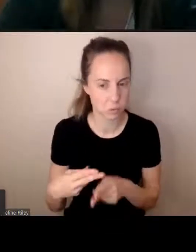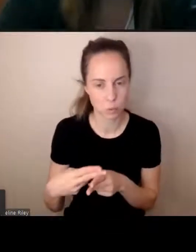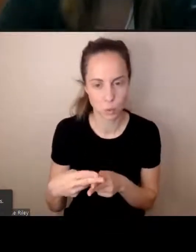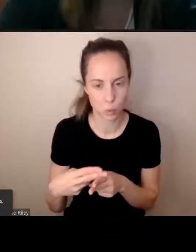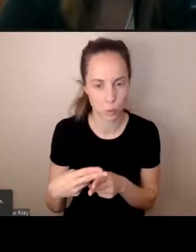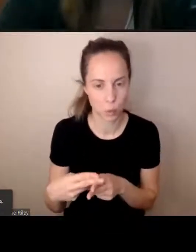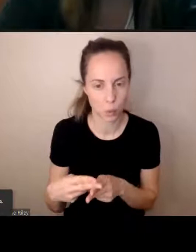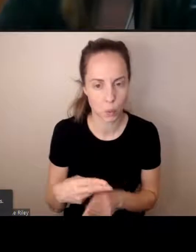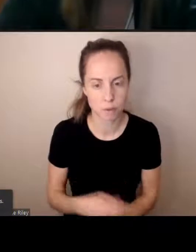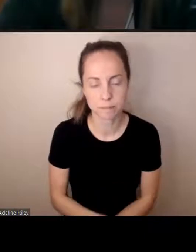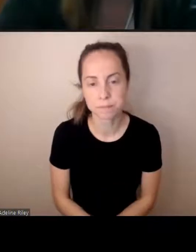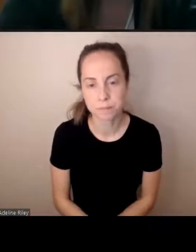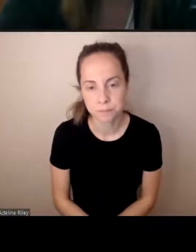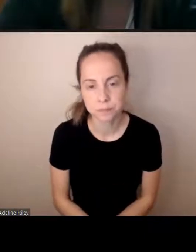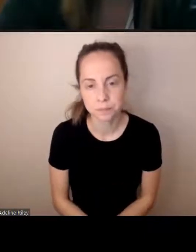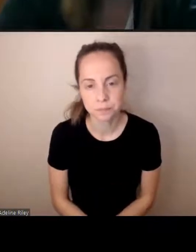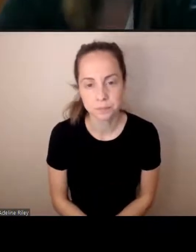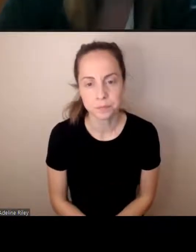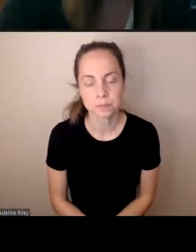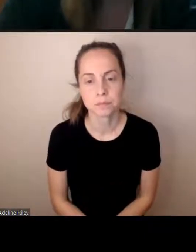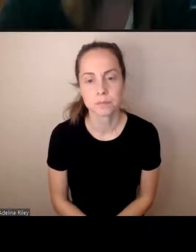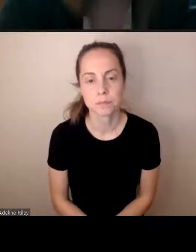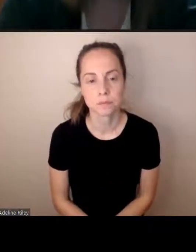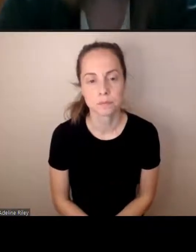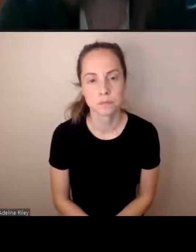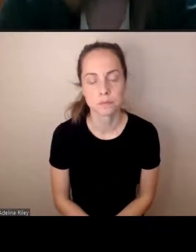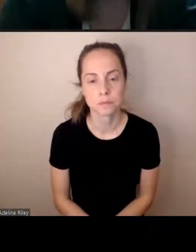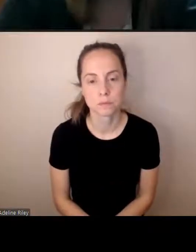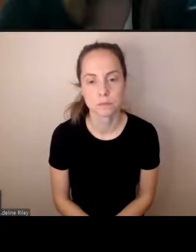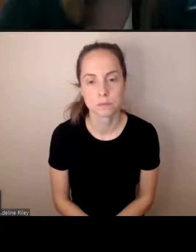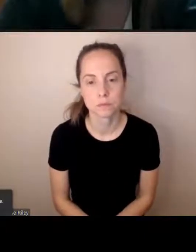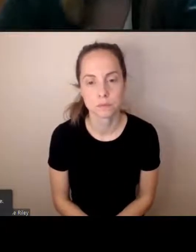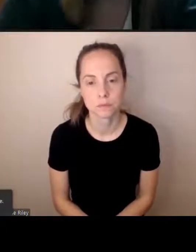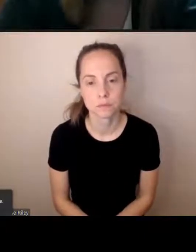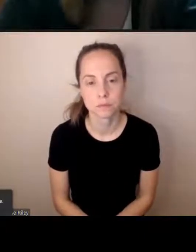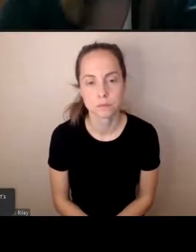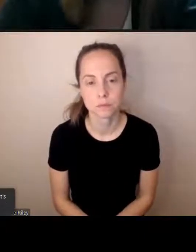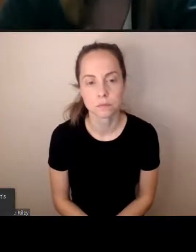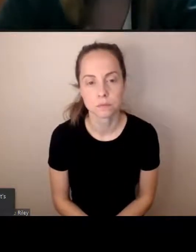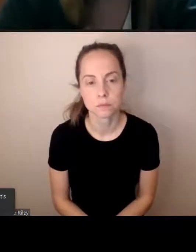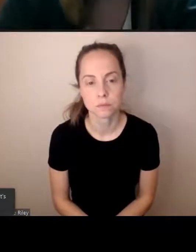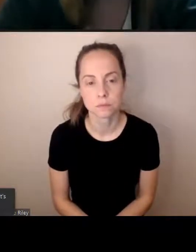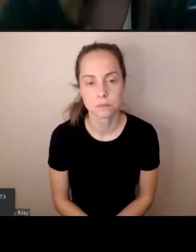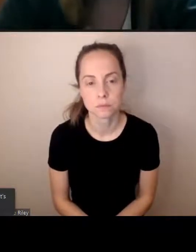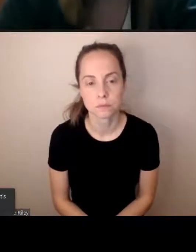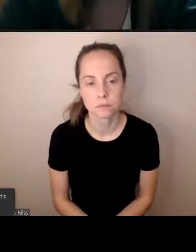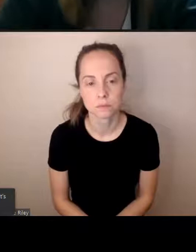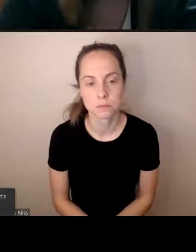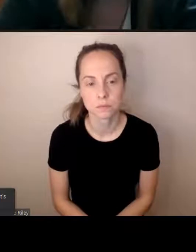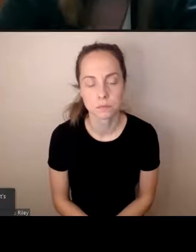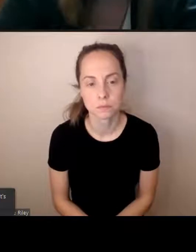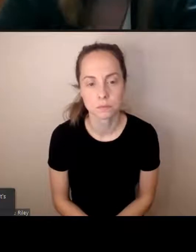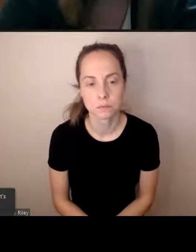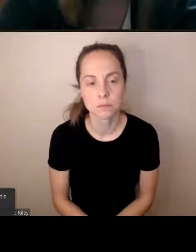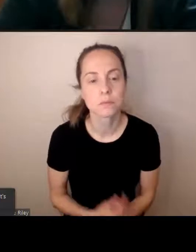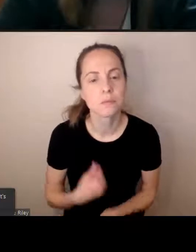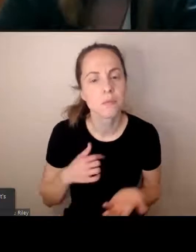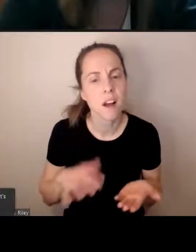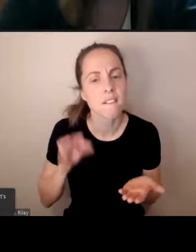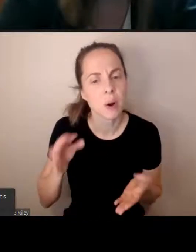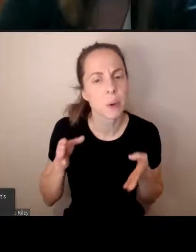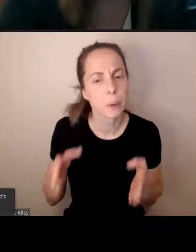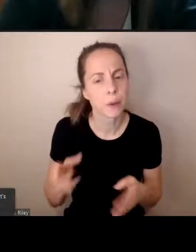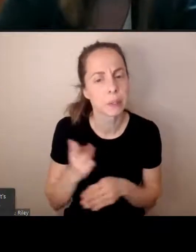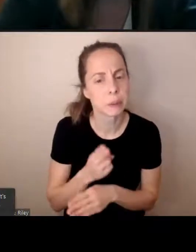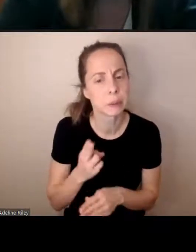years. But I have found a way to navigate it where it's life affirming and it's community building